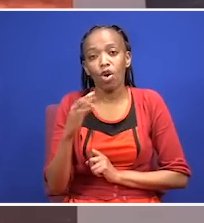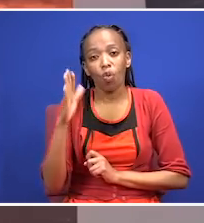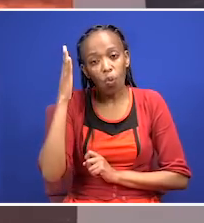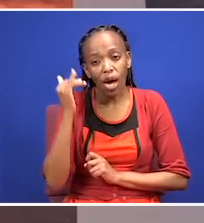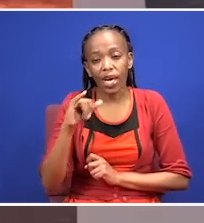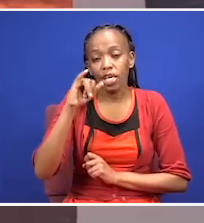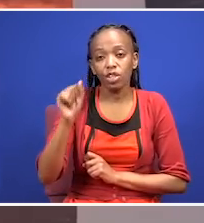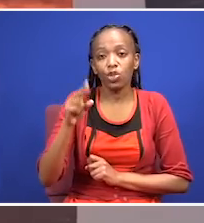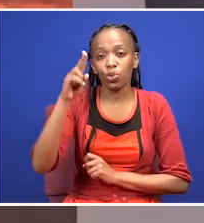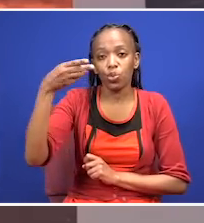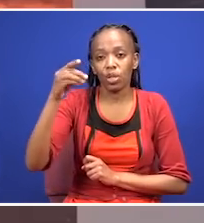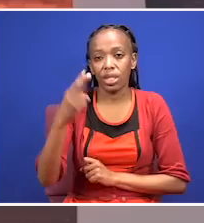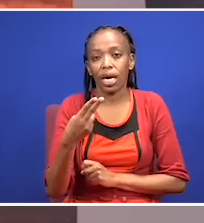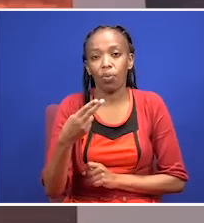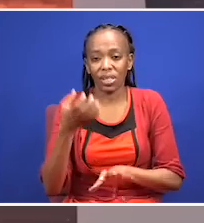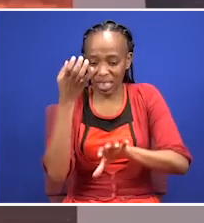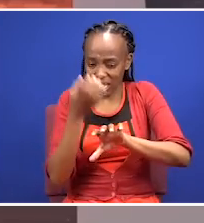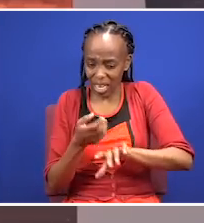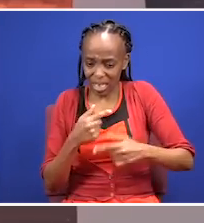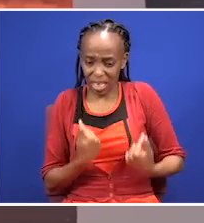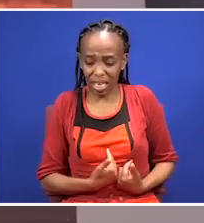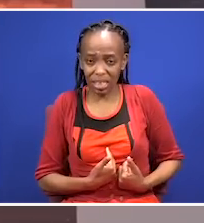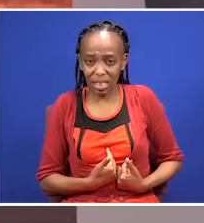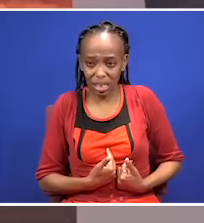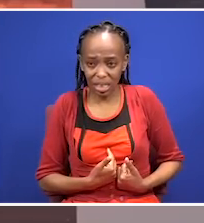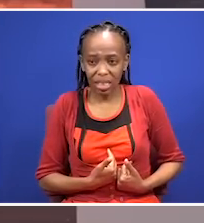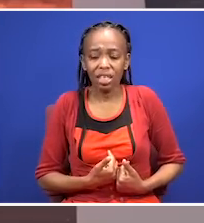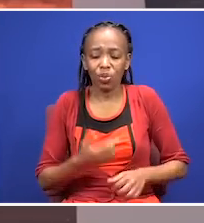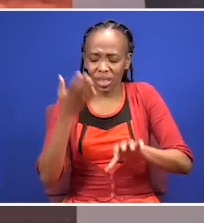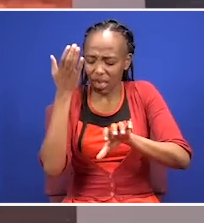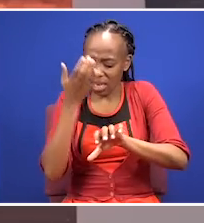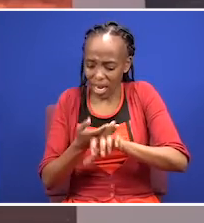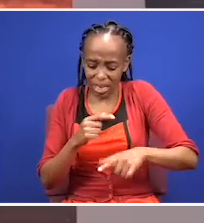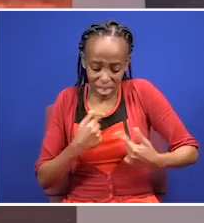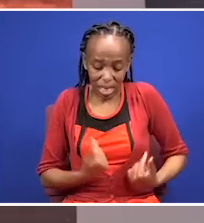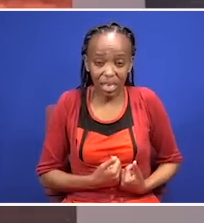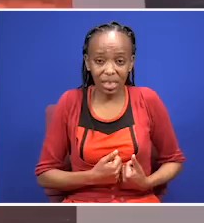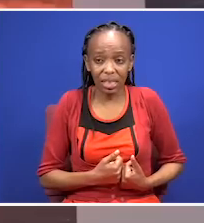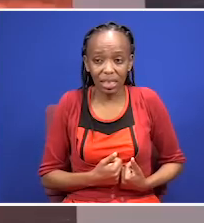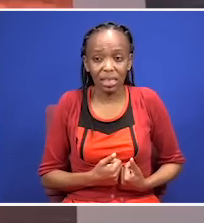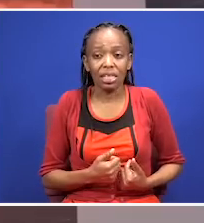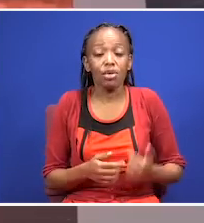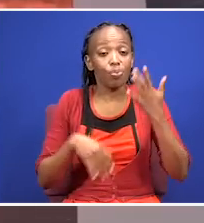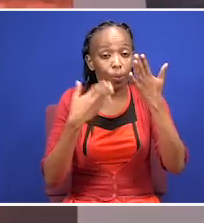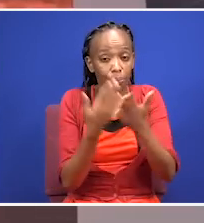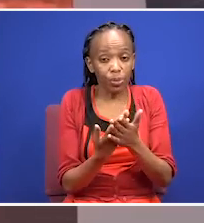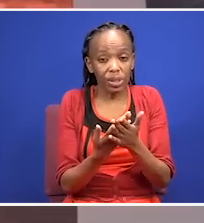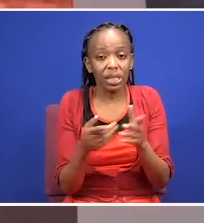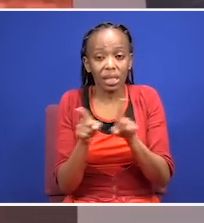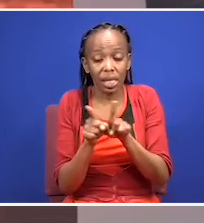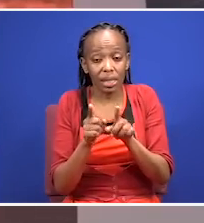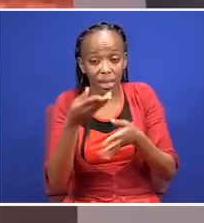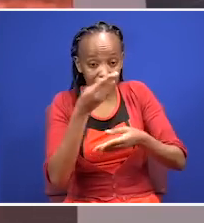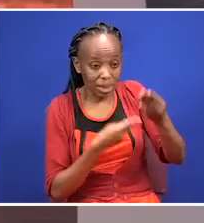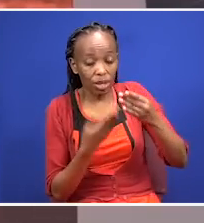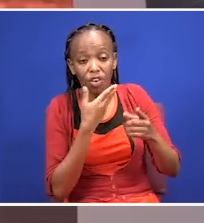judah was hard-hearted judah was a hard heart he is the one who proposed of course the sale of